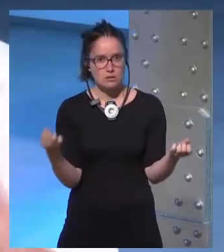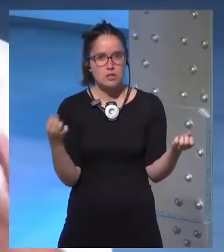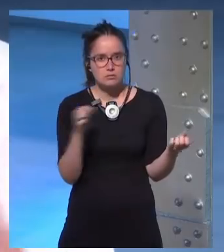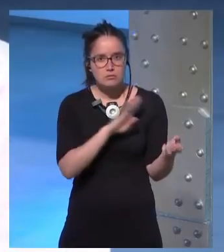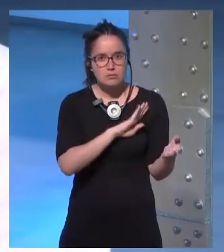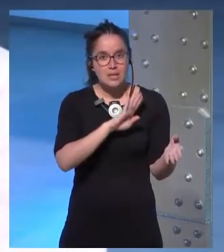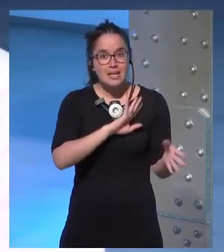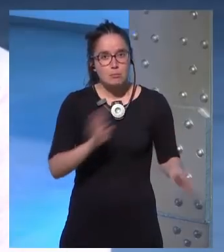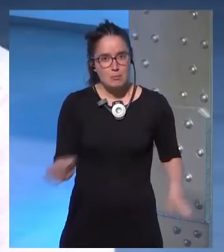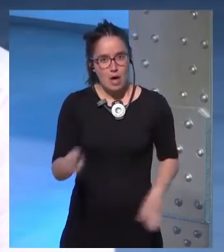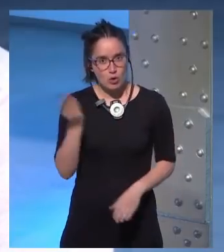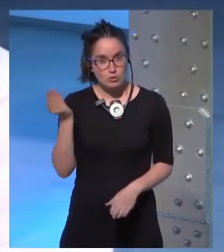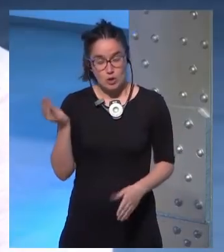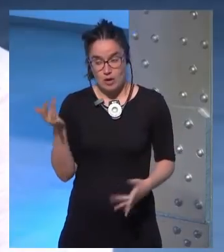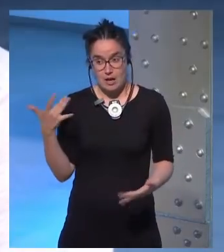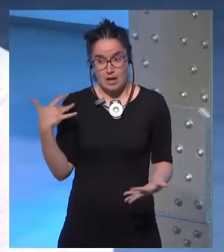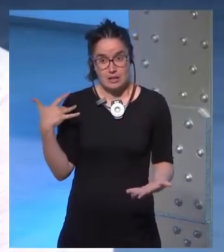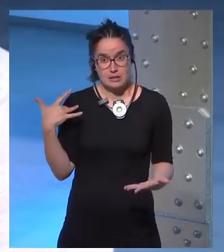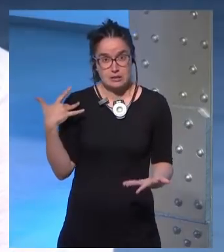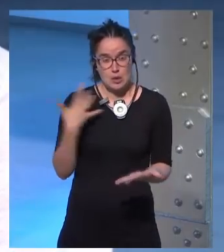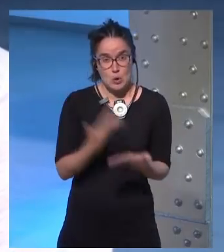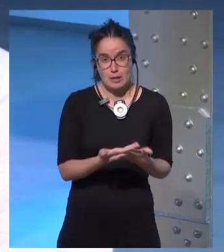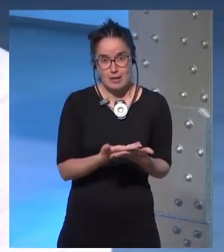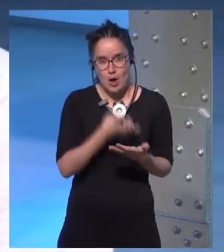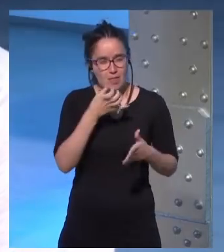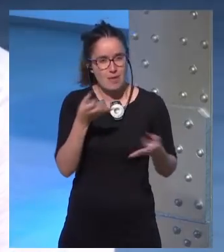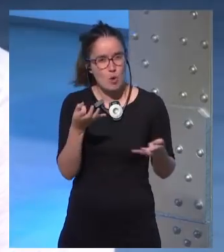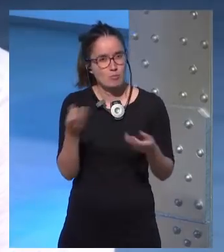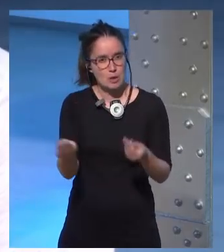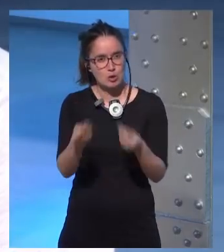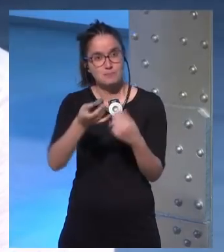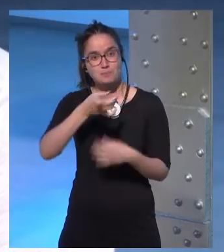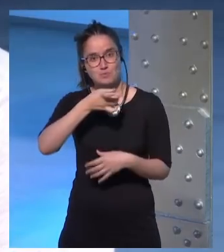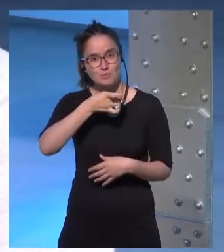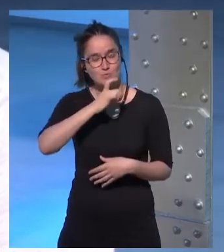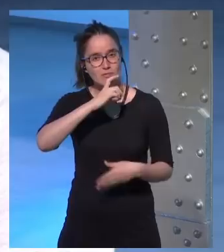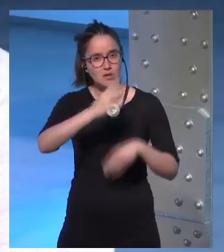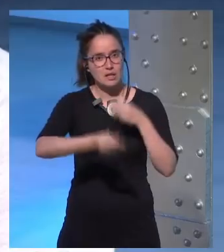lot of things. But yeah, I